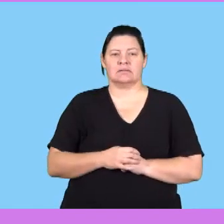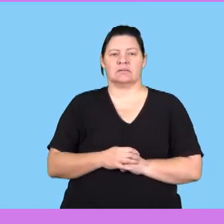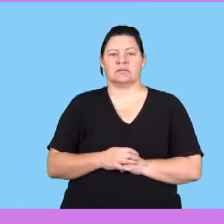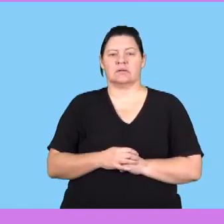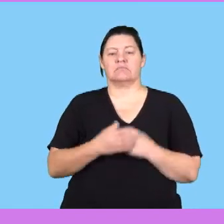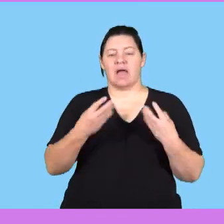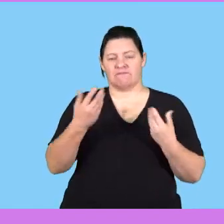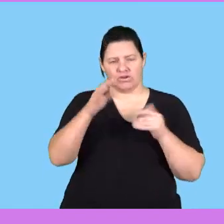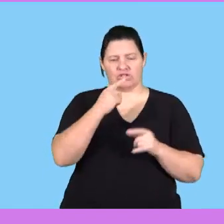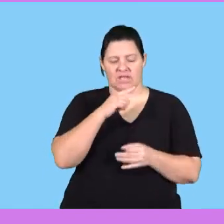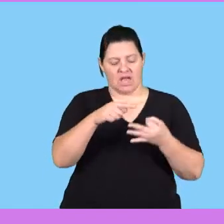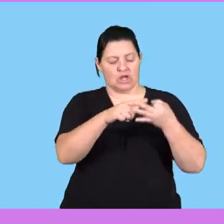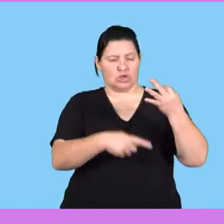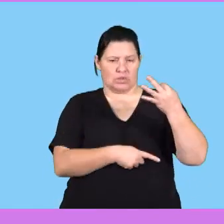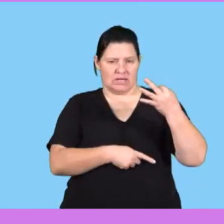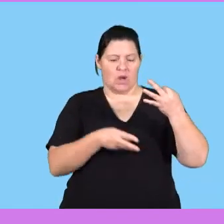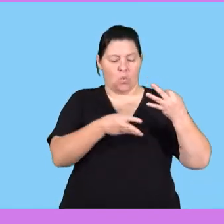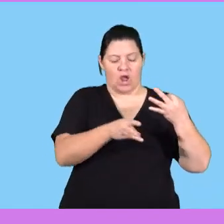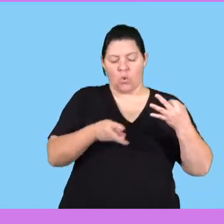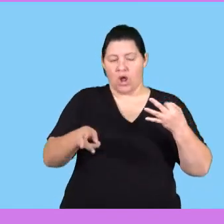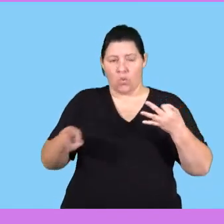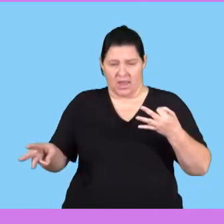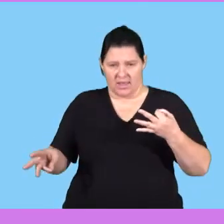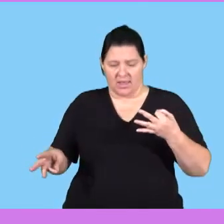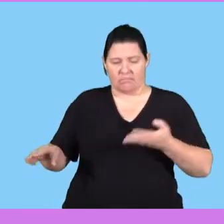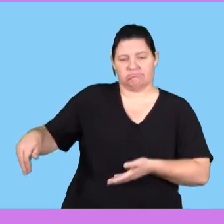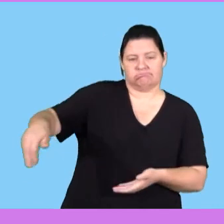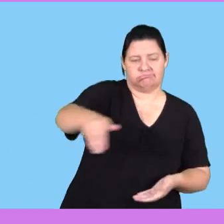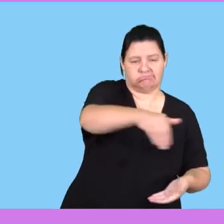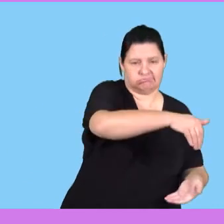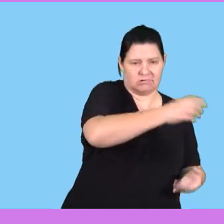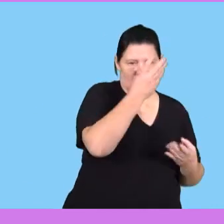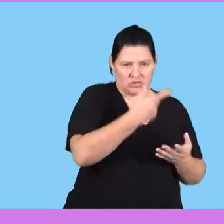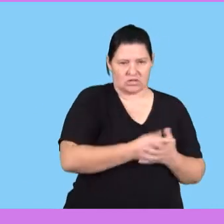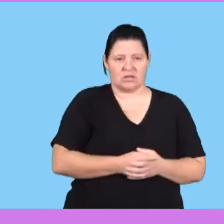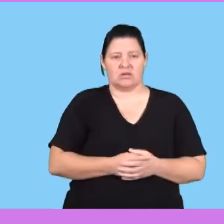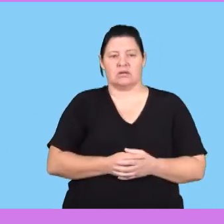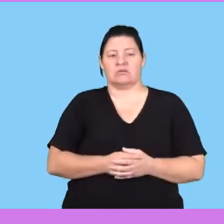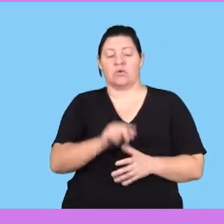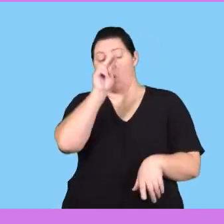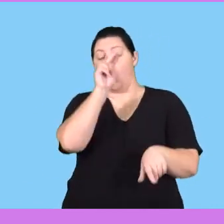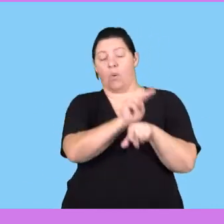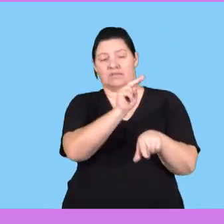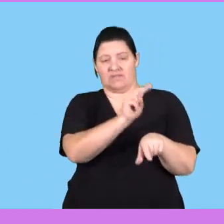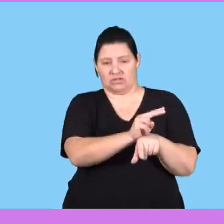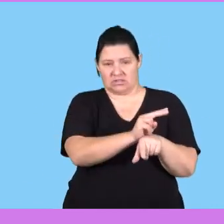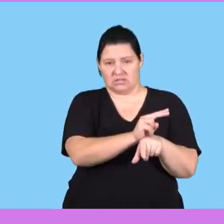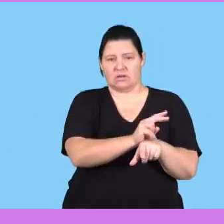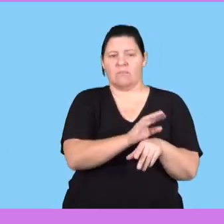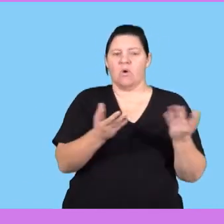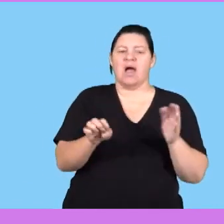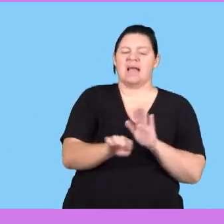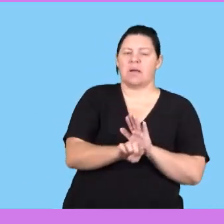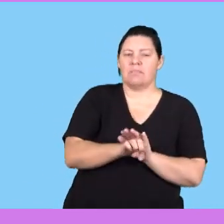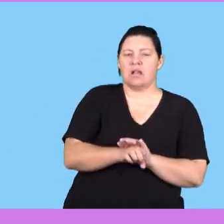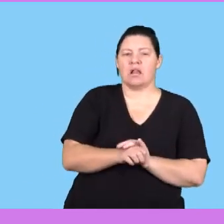now. So we indicated this already. There are 3 methods of collecting data, and that will be, first of all, an observation.